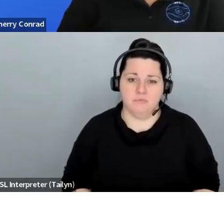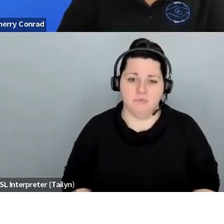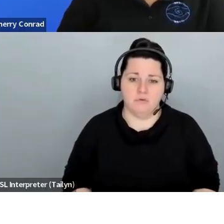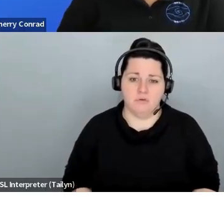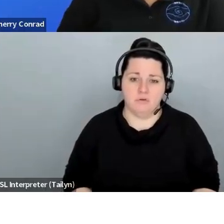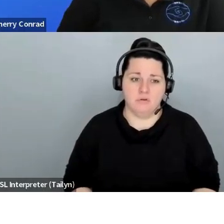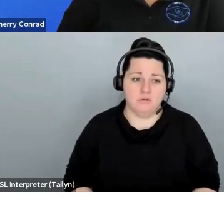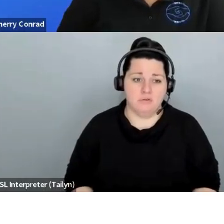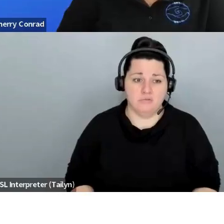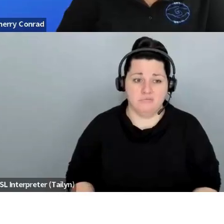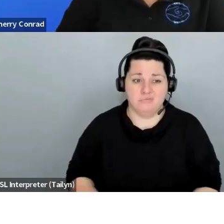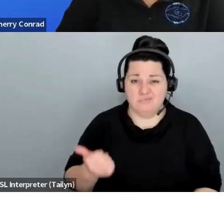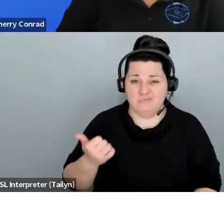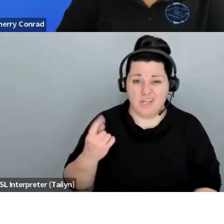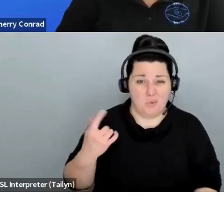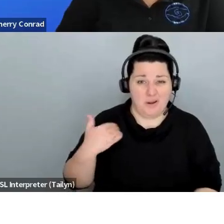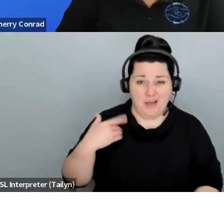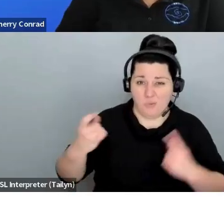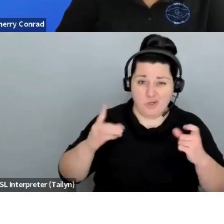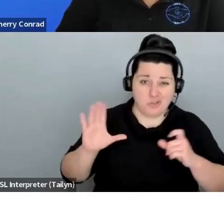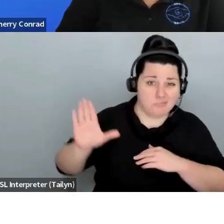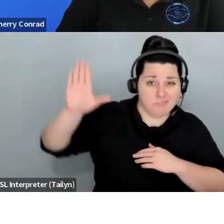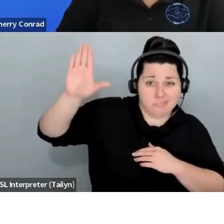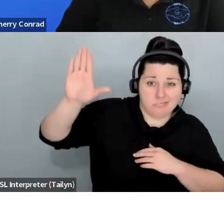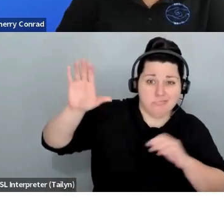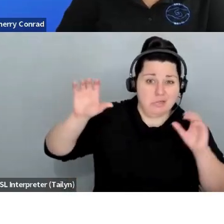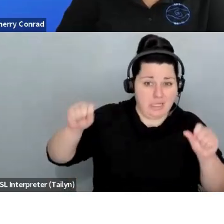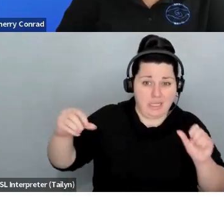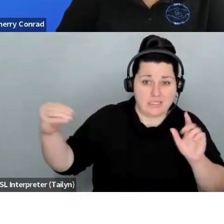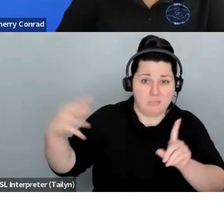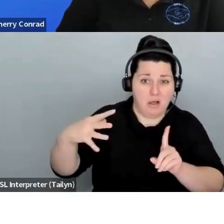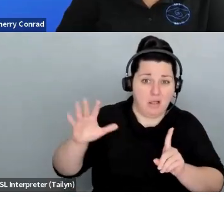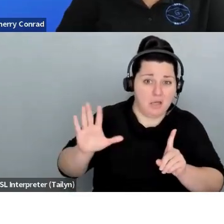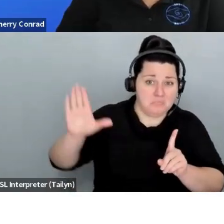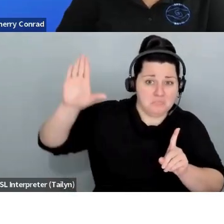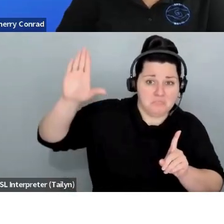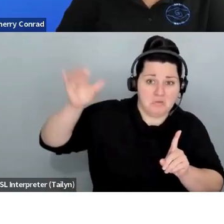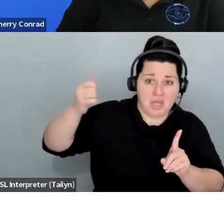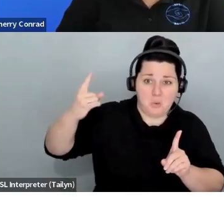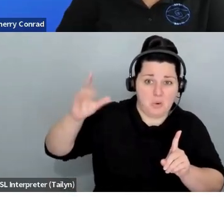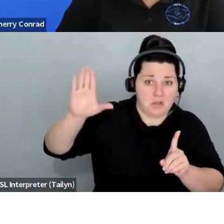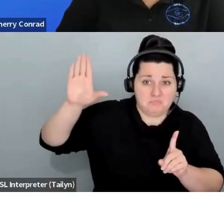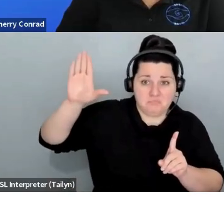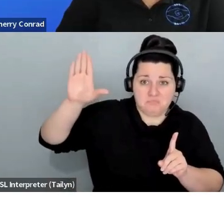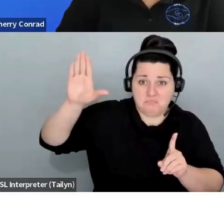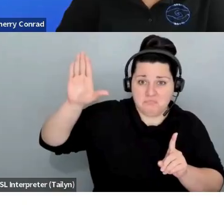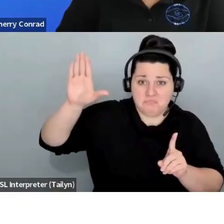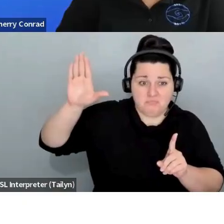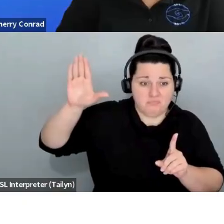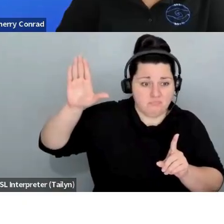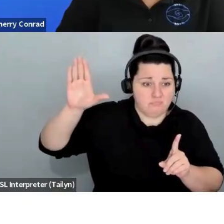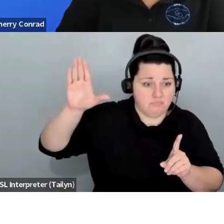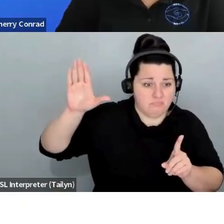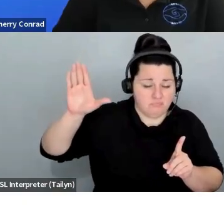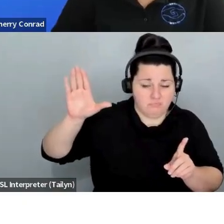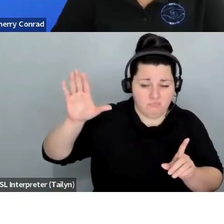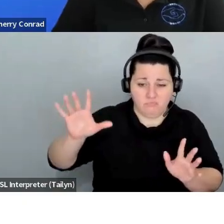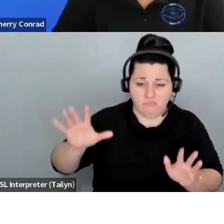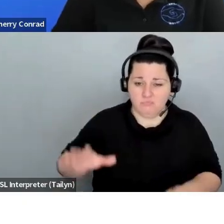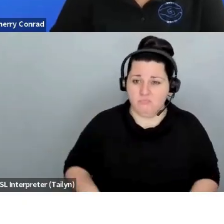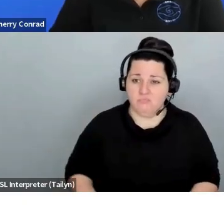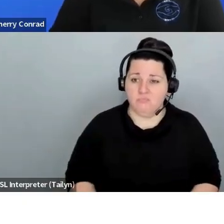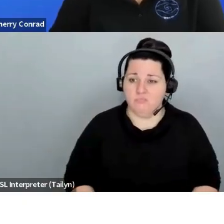Unless somebody else wants to raise their hand, and we can spotlight if anyone has any questions.